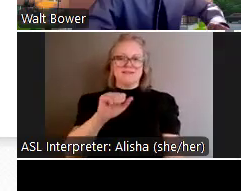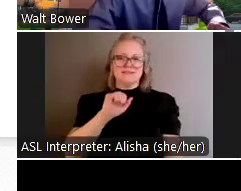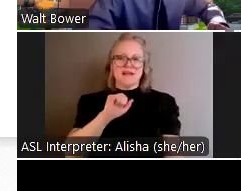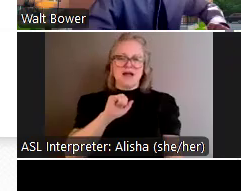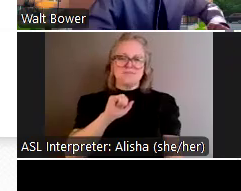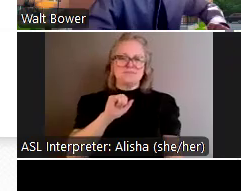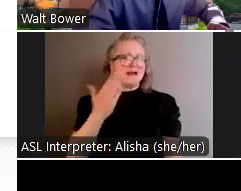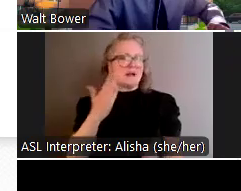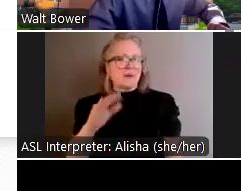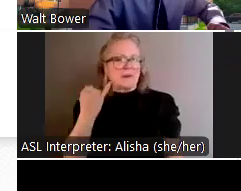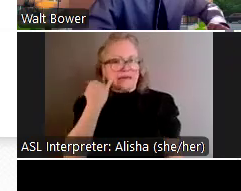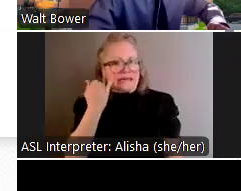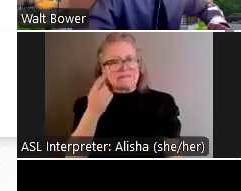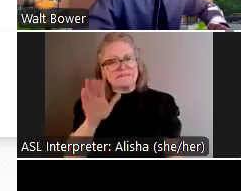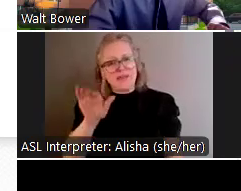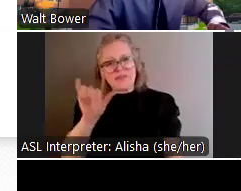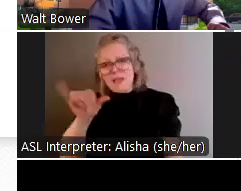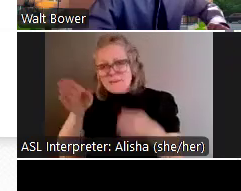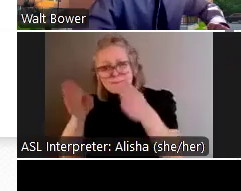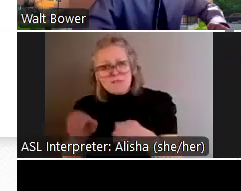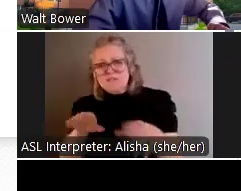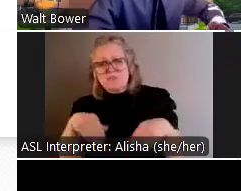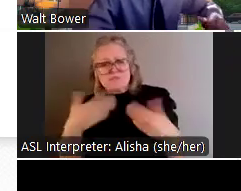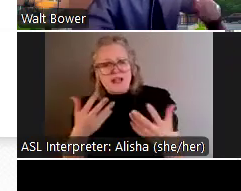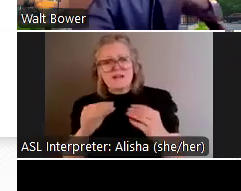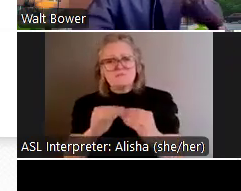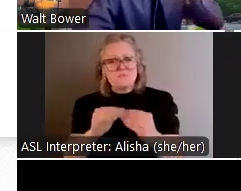I don't know if they can provide a little more context.